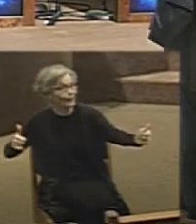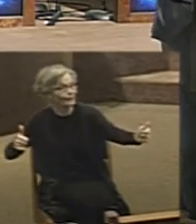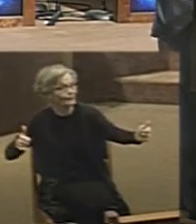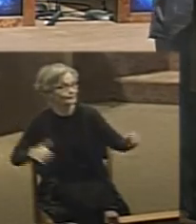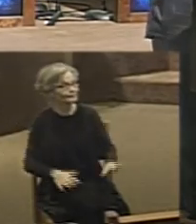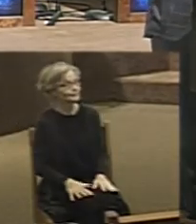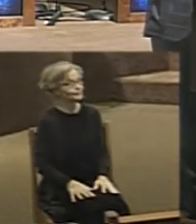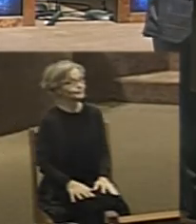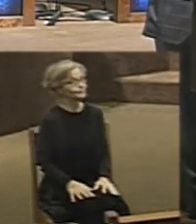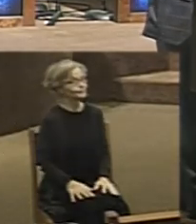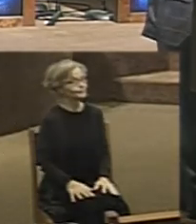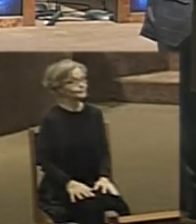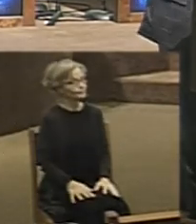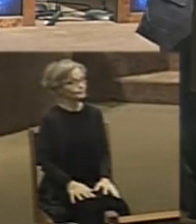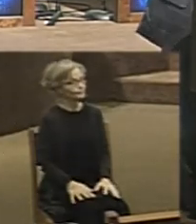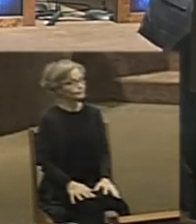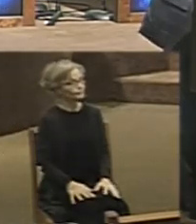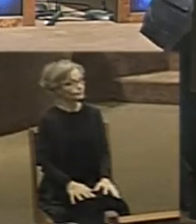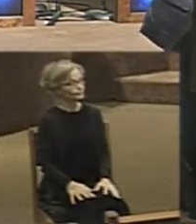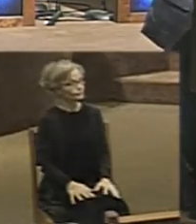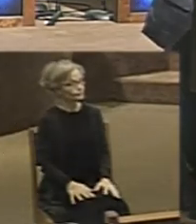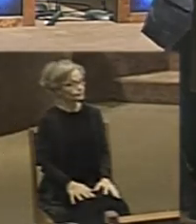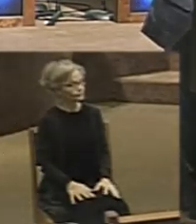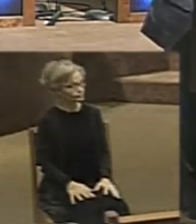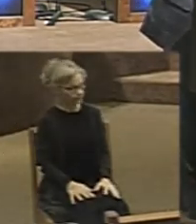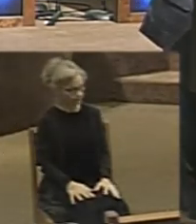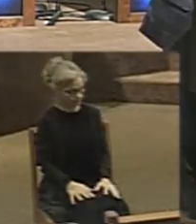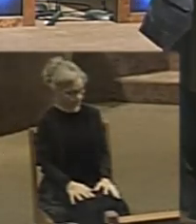I don't think knowing what is right